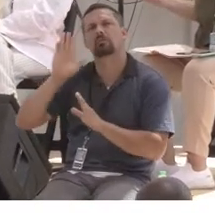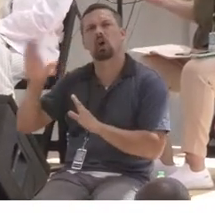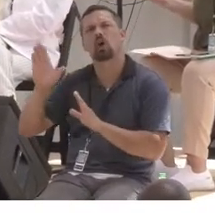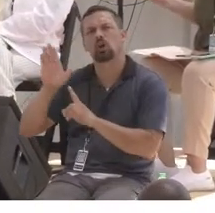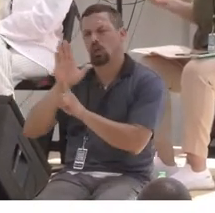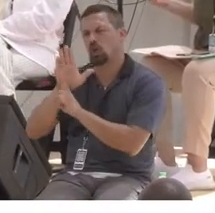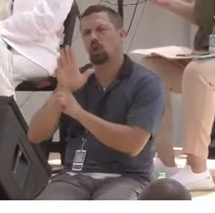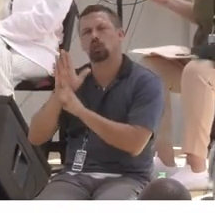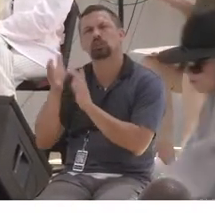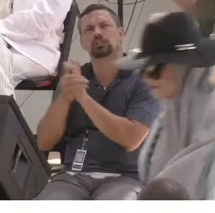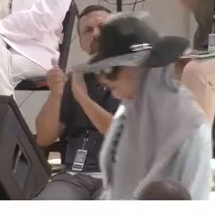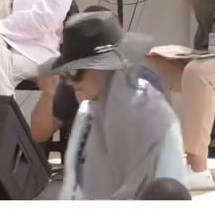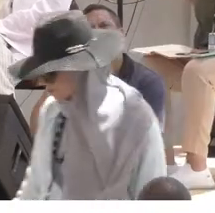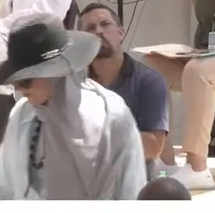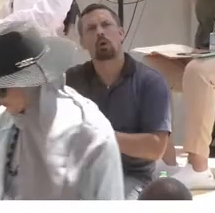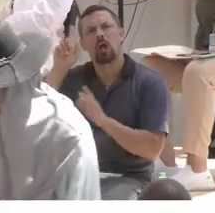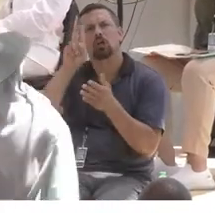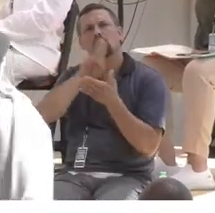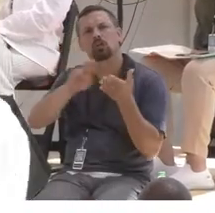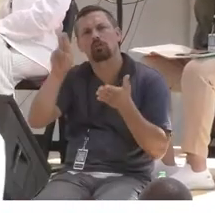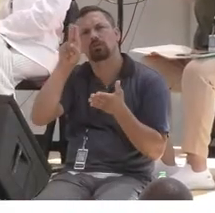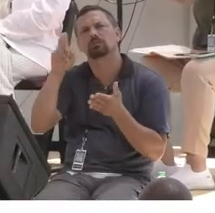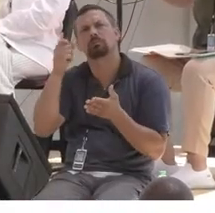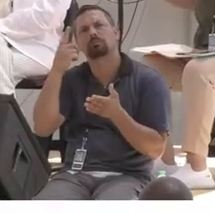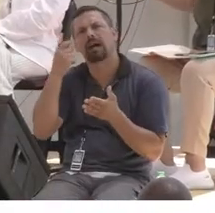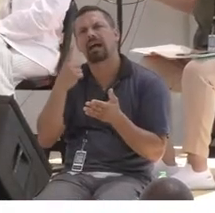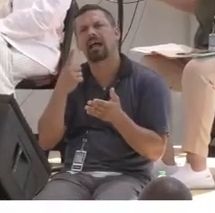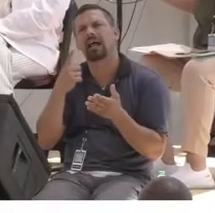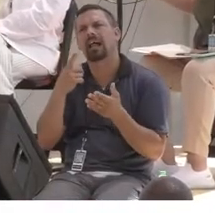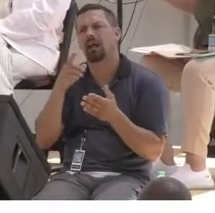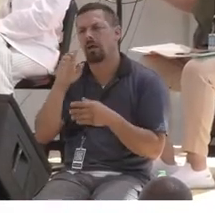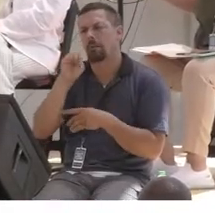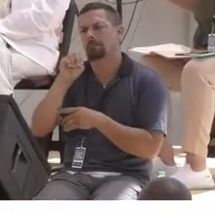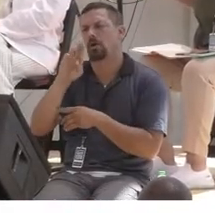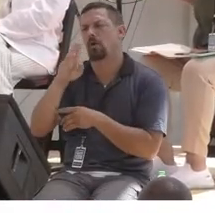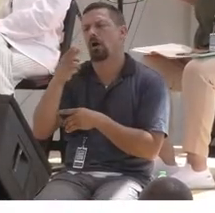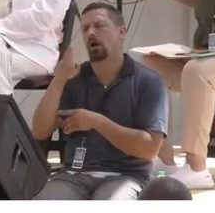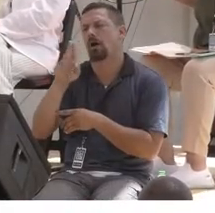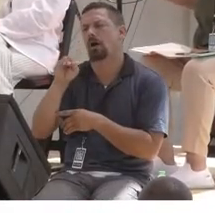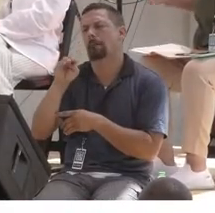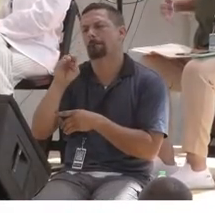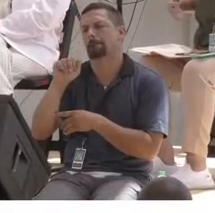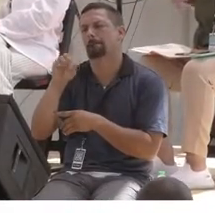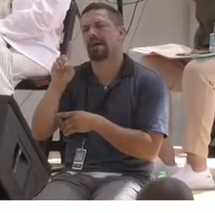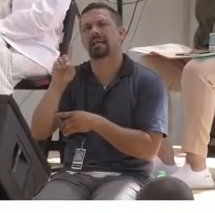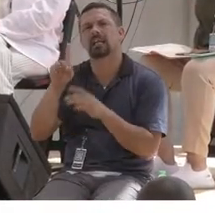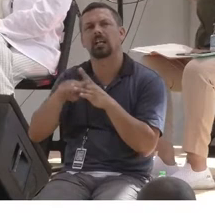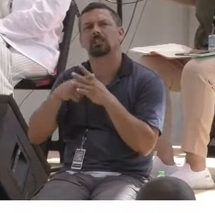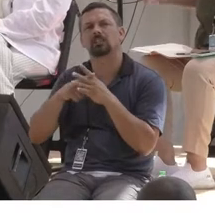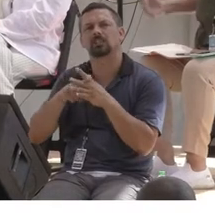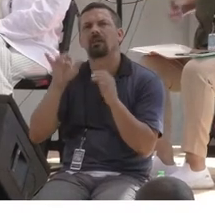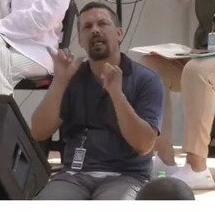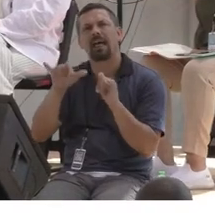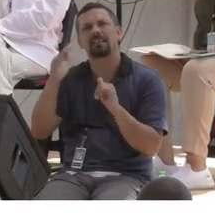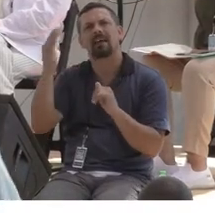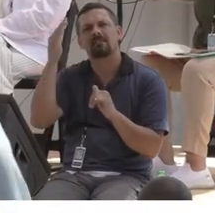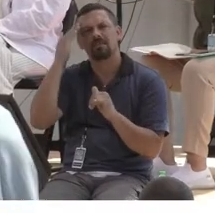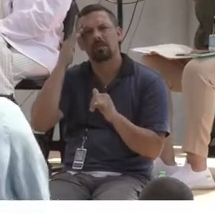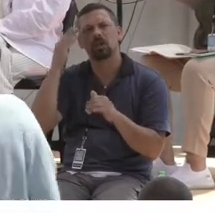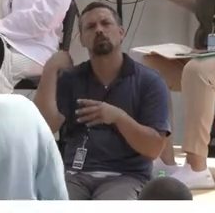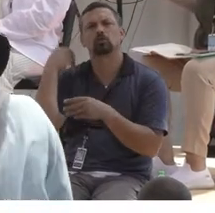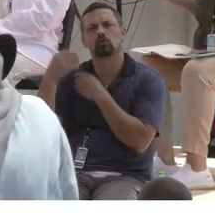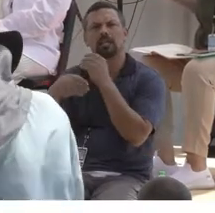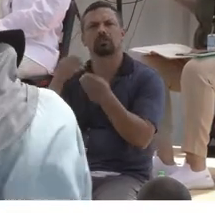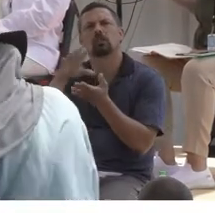skills at university. But the Fatima bin Mohammed Initiative, that's a very much familial,